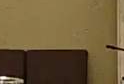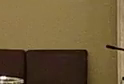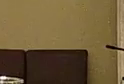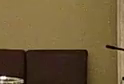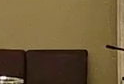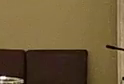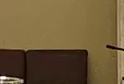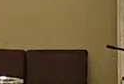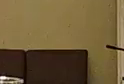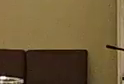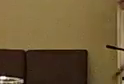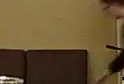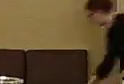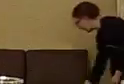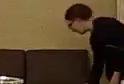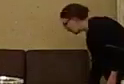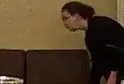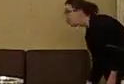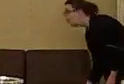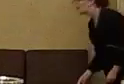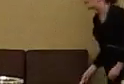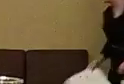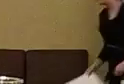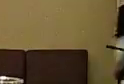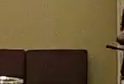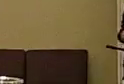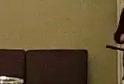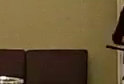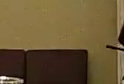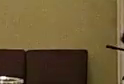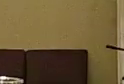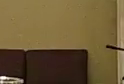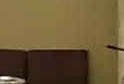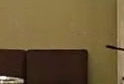Oh, wait. One more request, right?